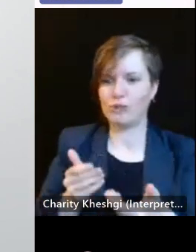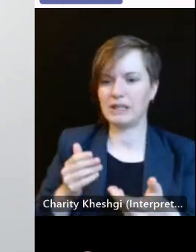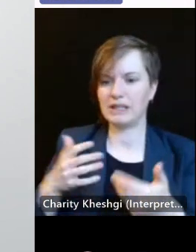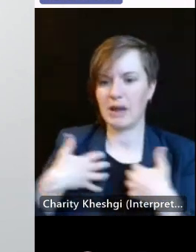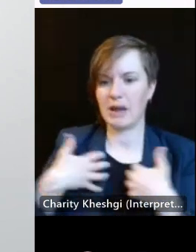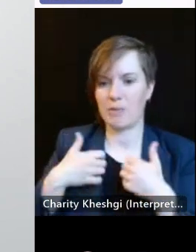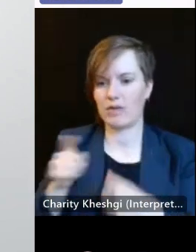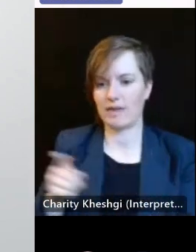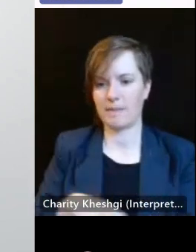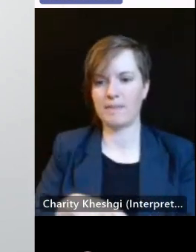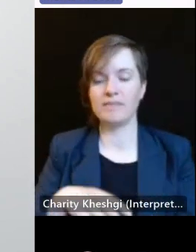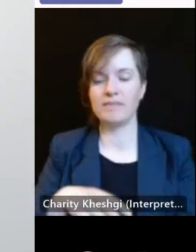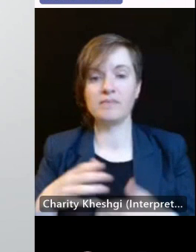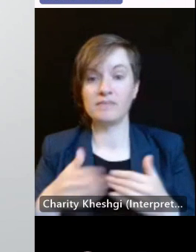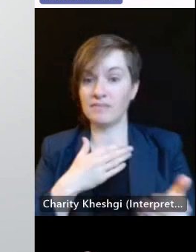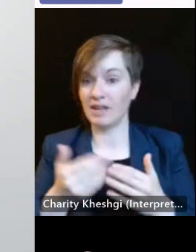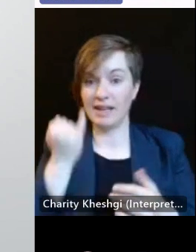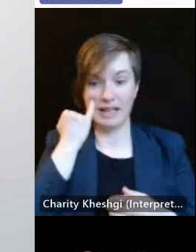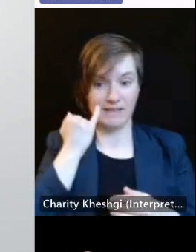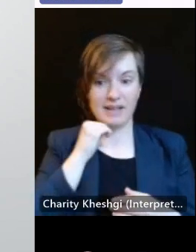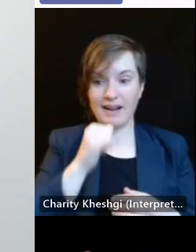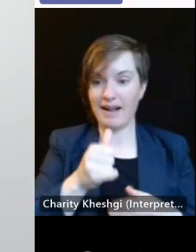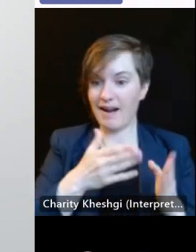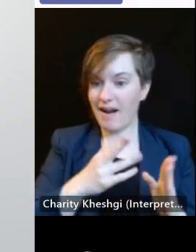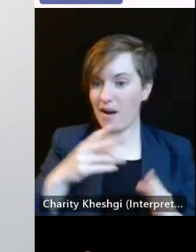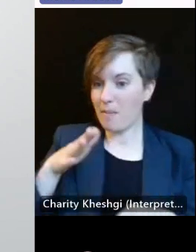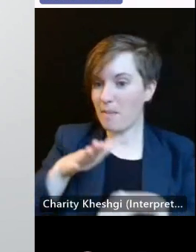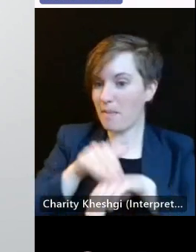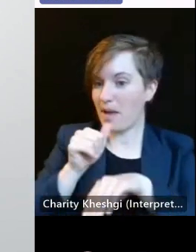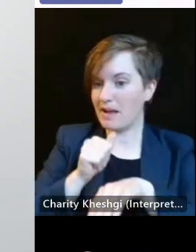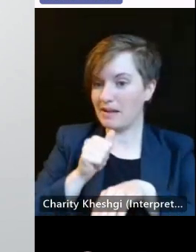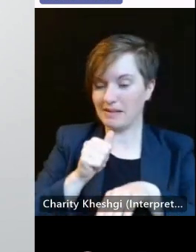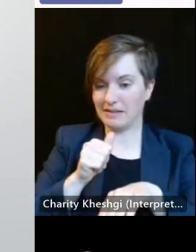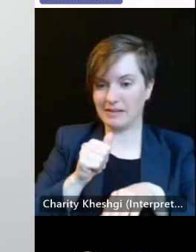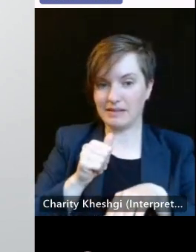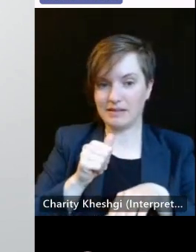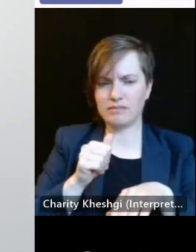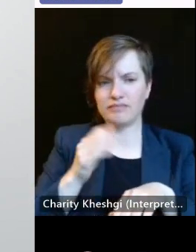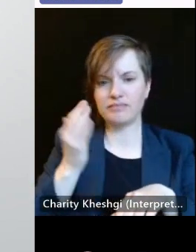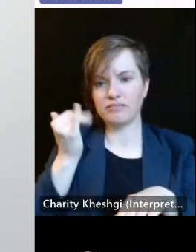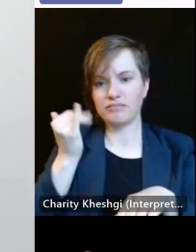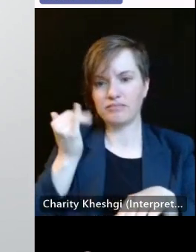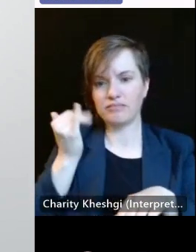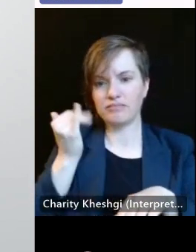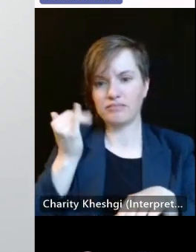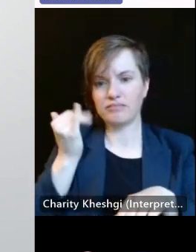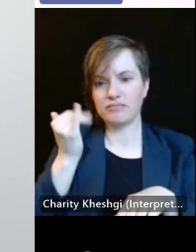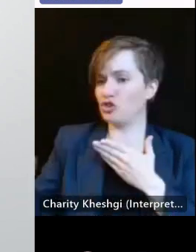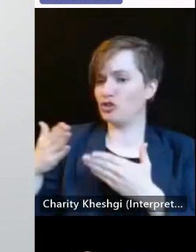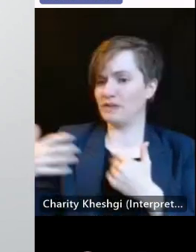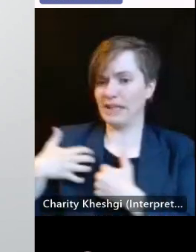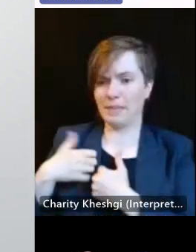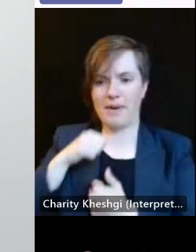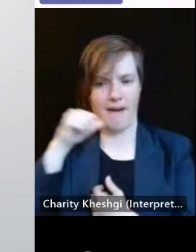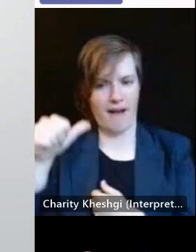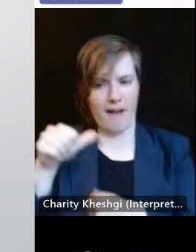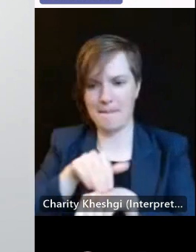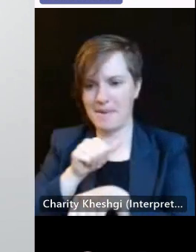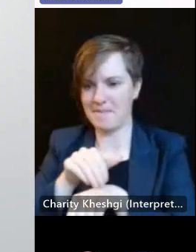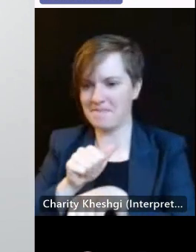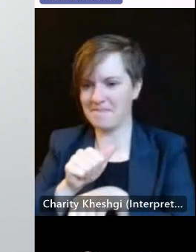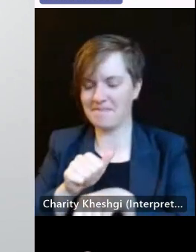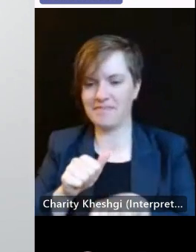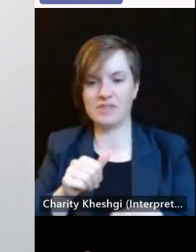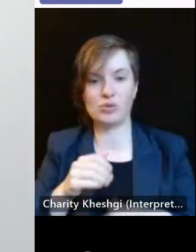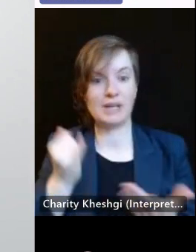pets. And the reason why is because service animals are not considered pets. The modification of a no